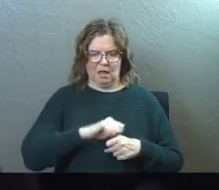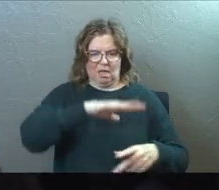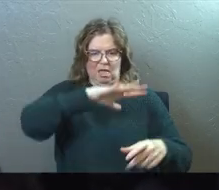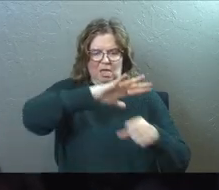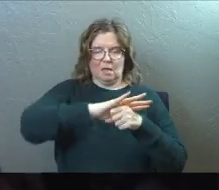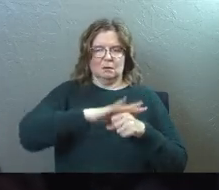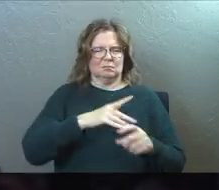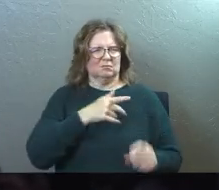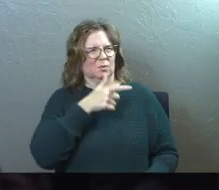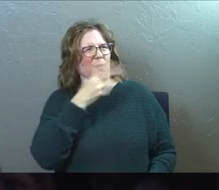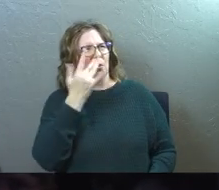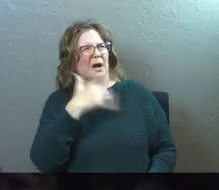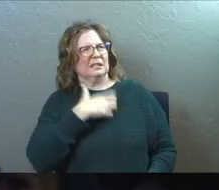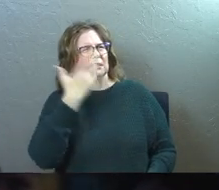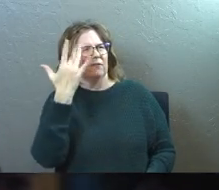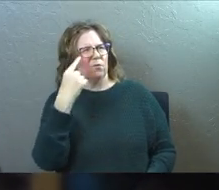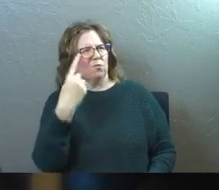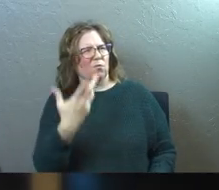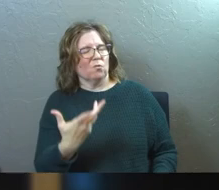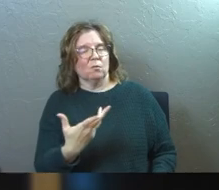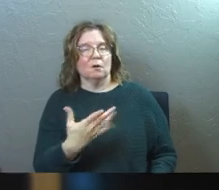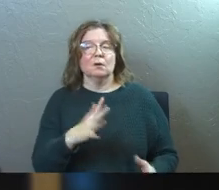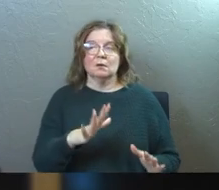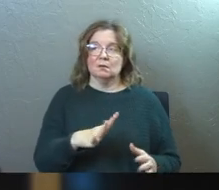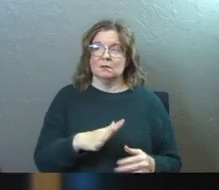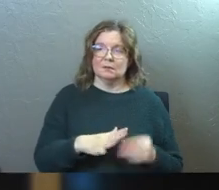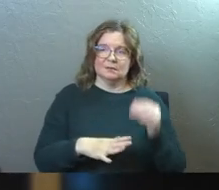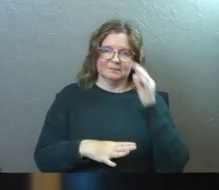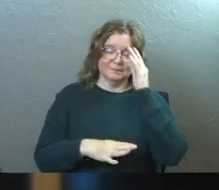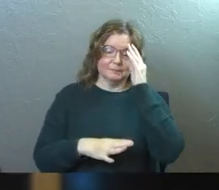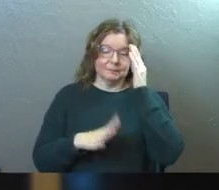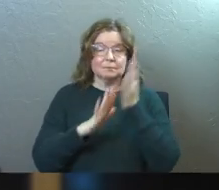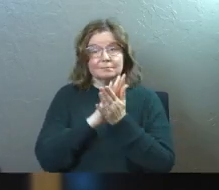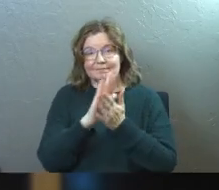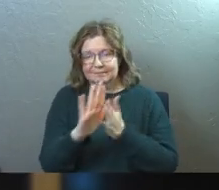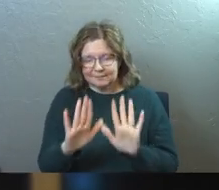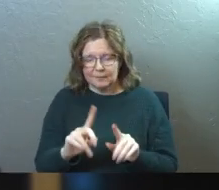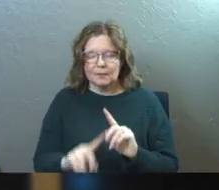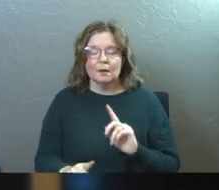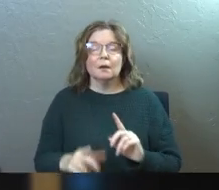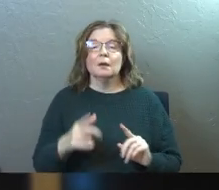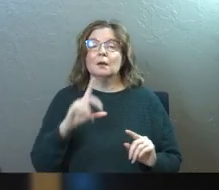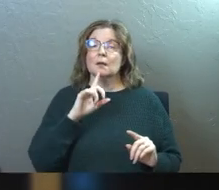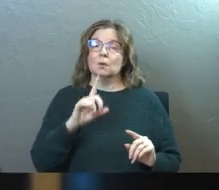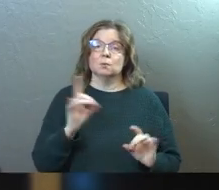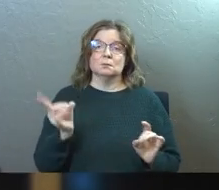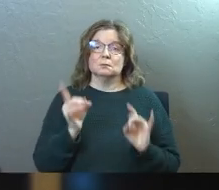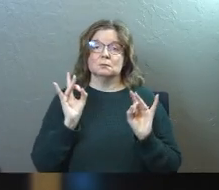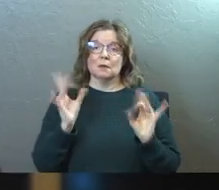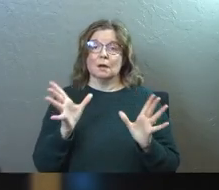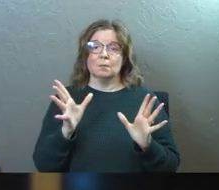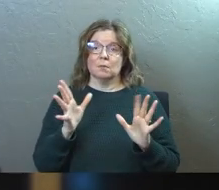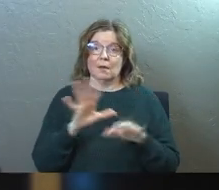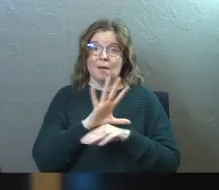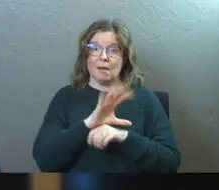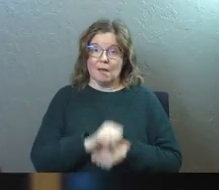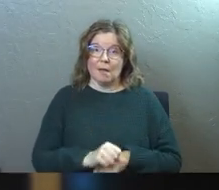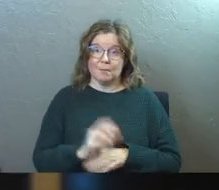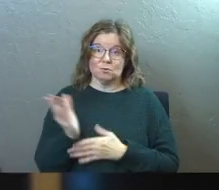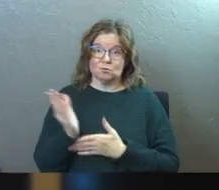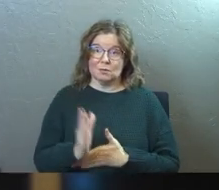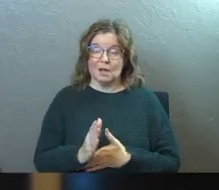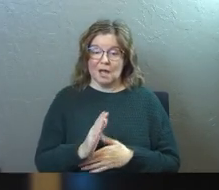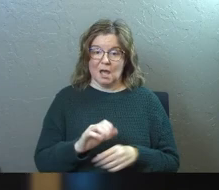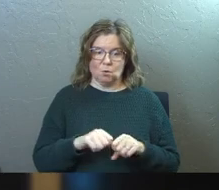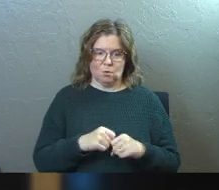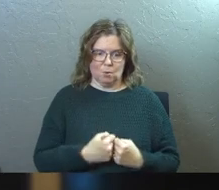your voice to, right? And that's just the reality, which is good. Now, she's very kind, but it was a terrible habit to bring into the words, and